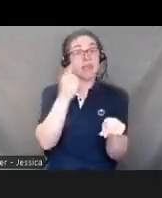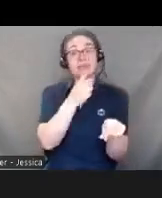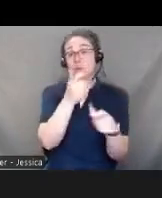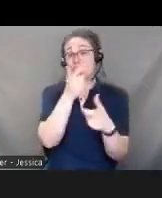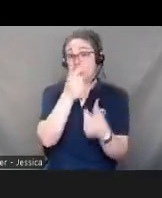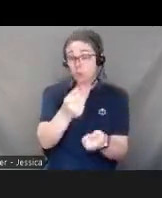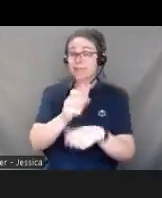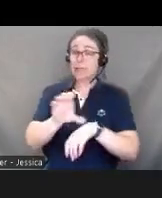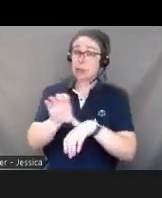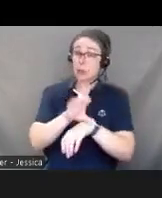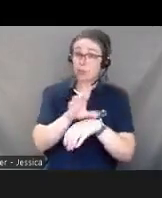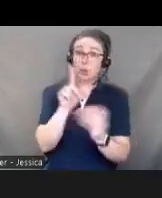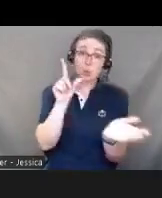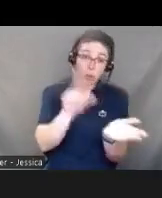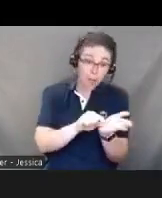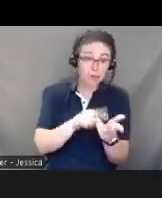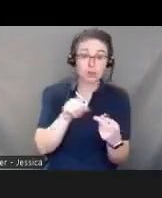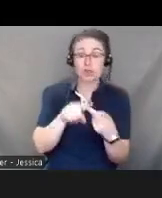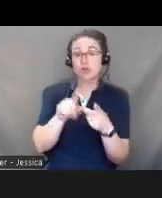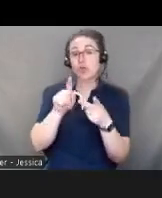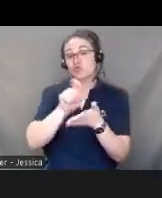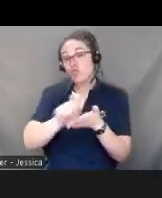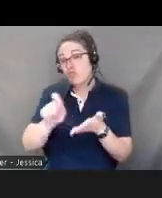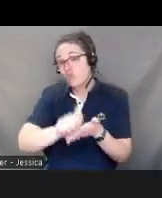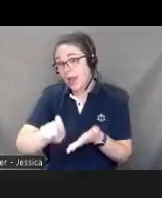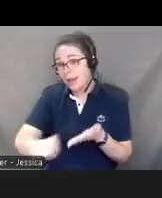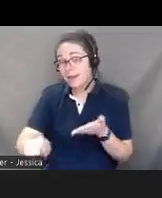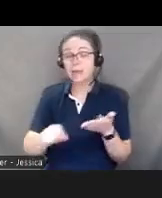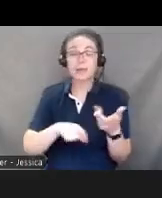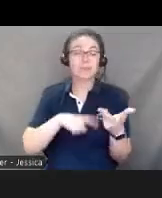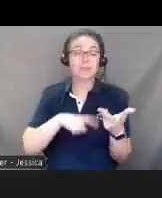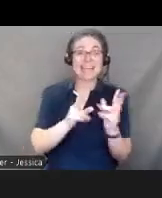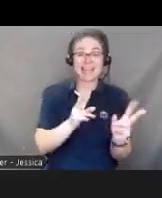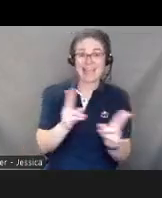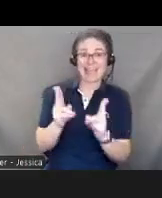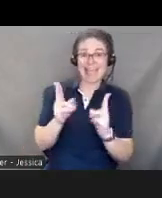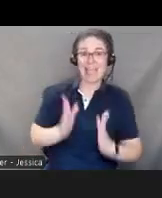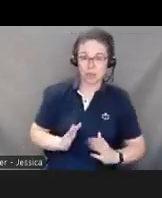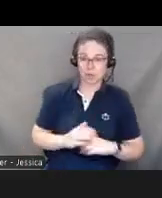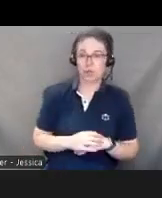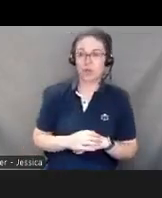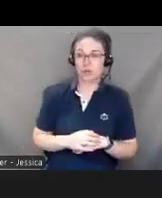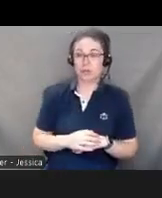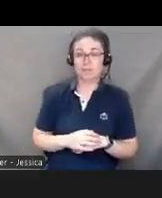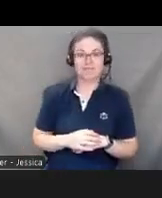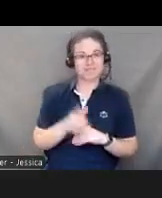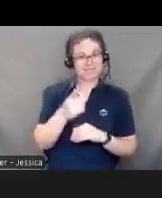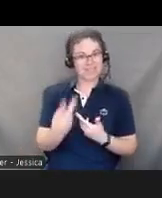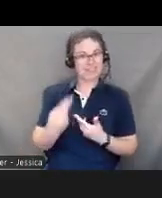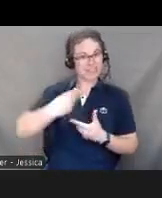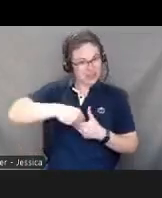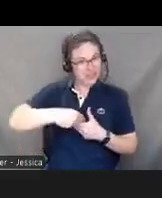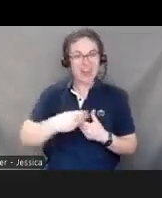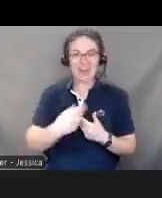publishing, in writing, in being an editor, why don't you join me and be one of